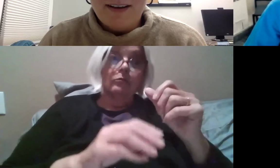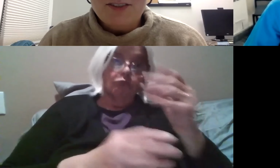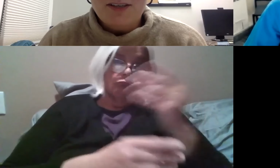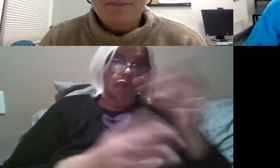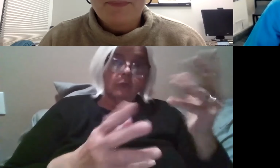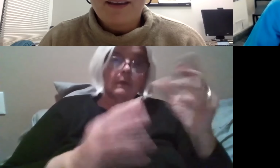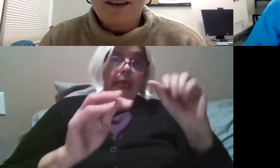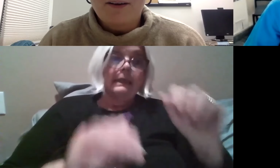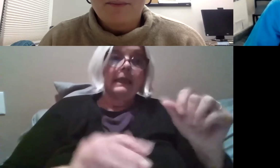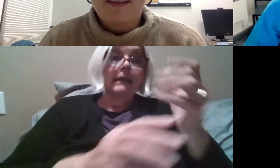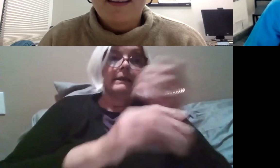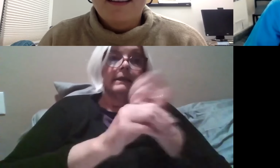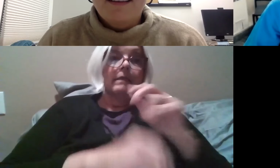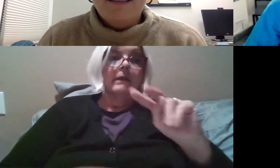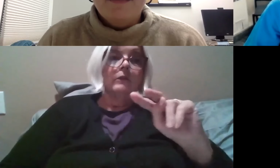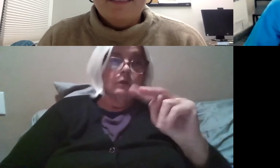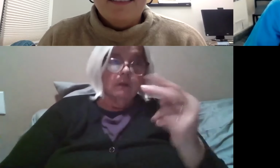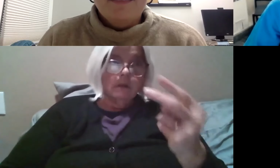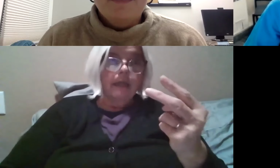infection.